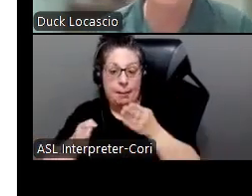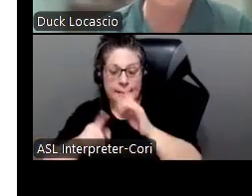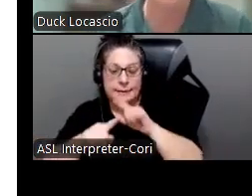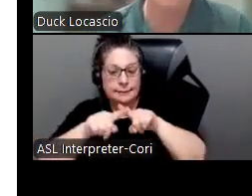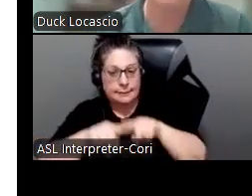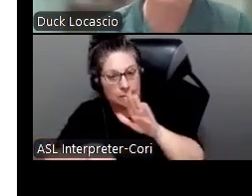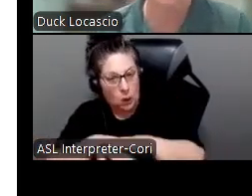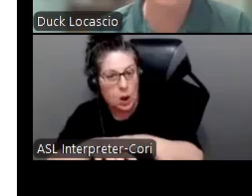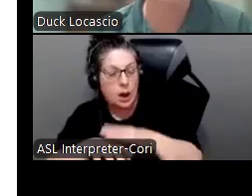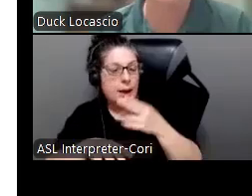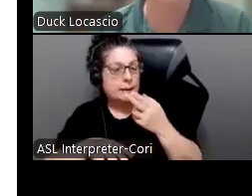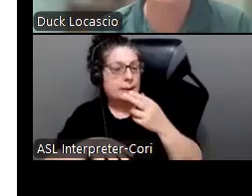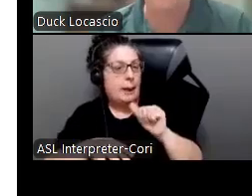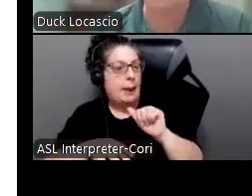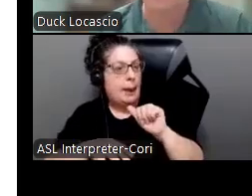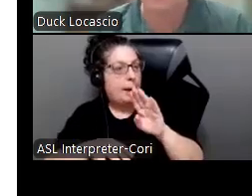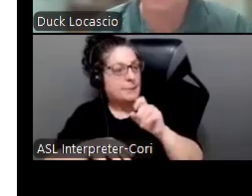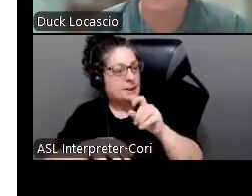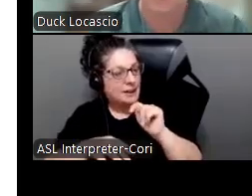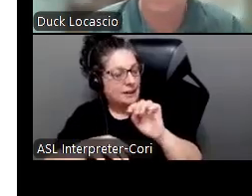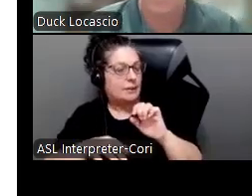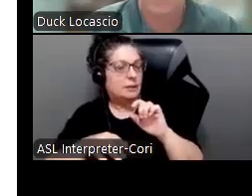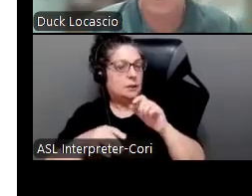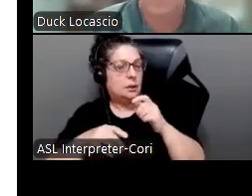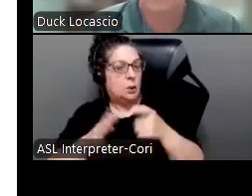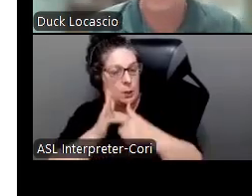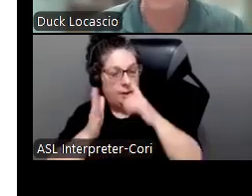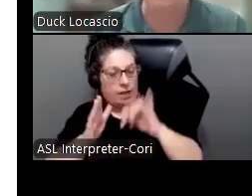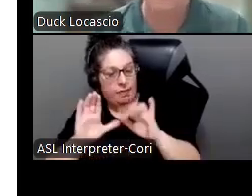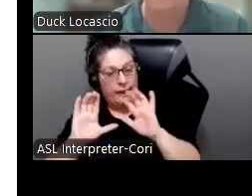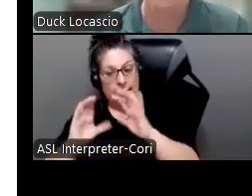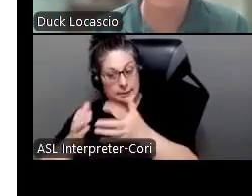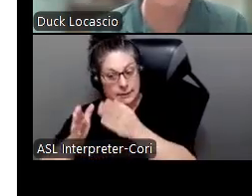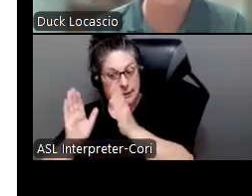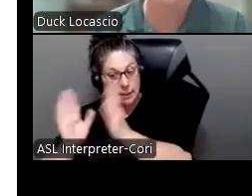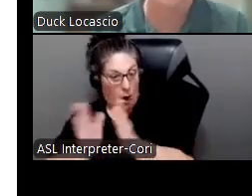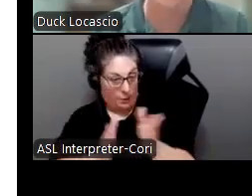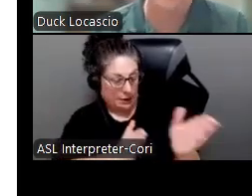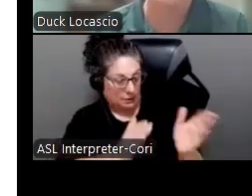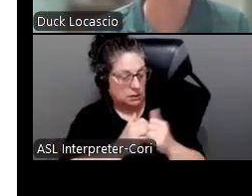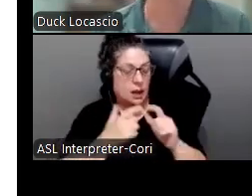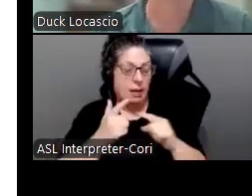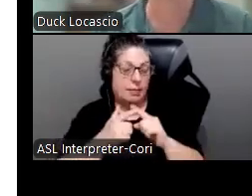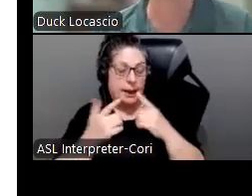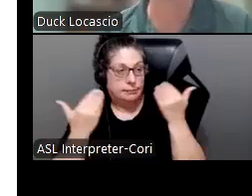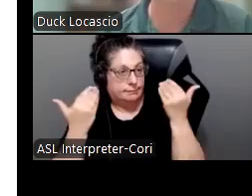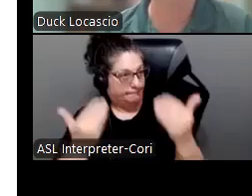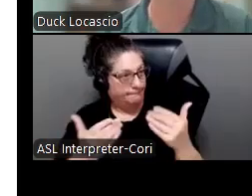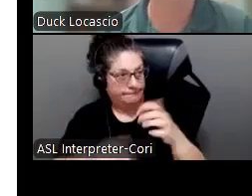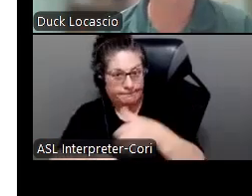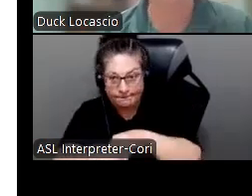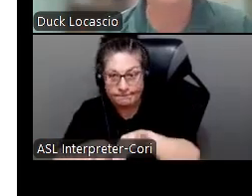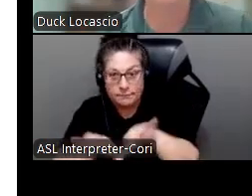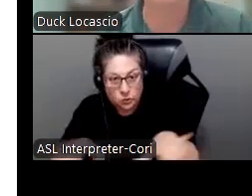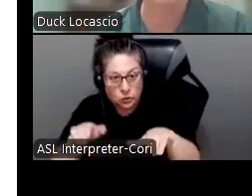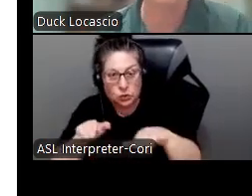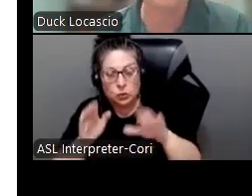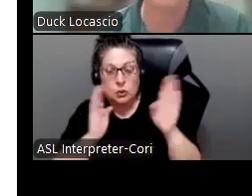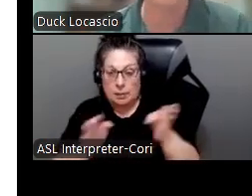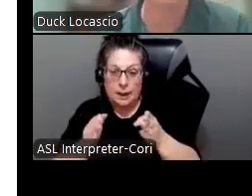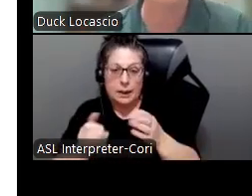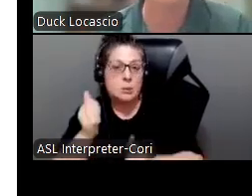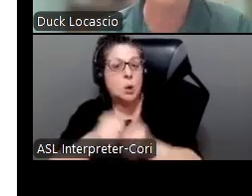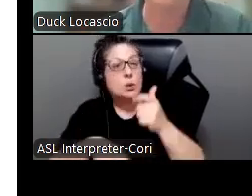on what the habitat requirements are for that particular compartment. And then those plans are, of course, carried out. Most of the time, it's some type of